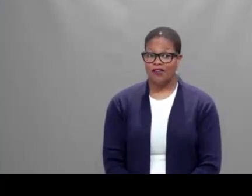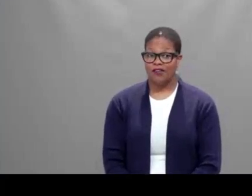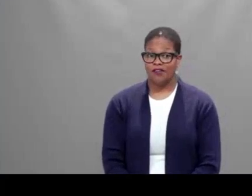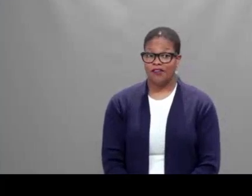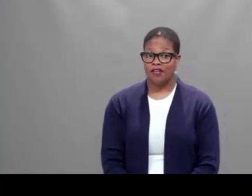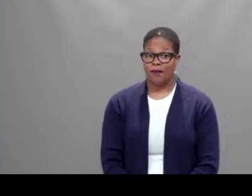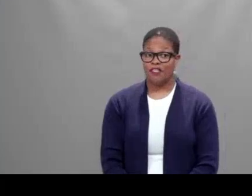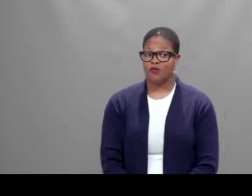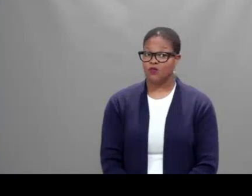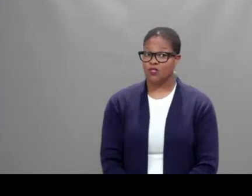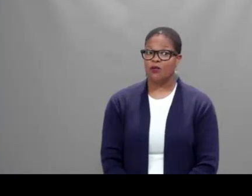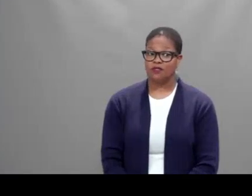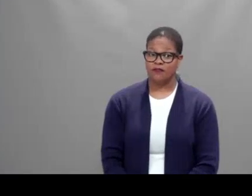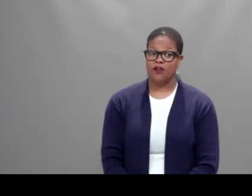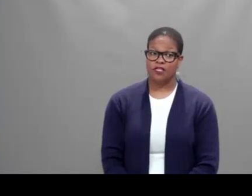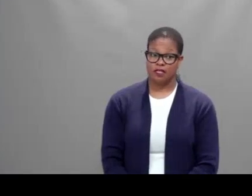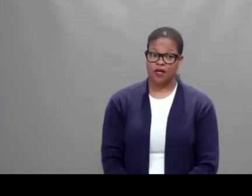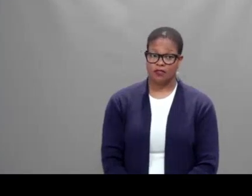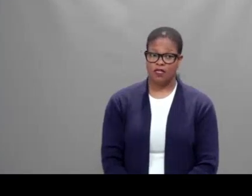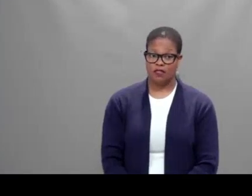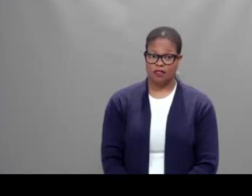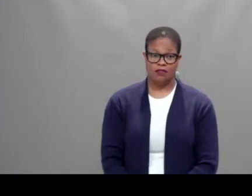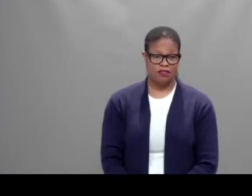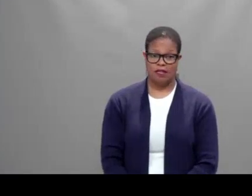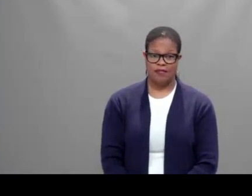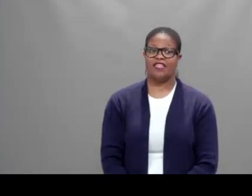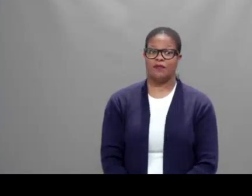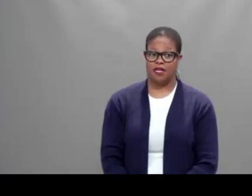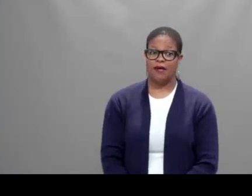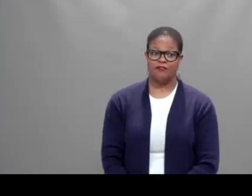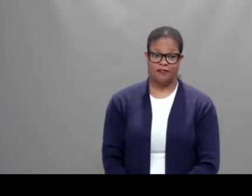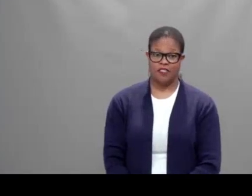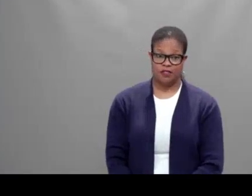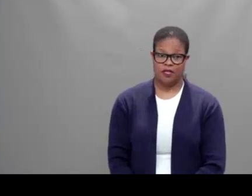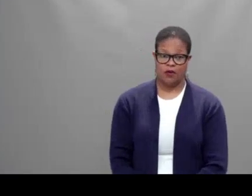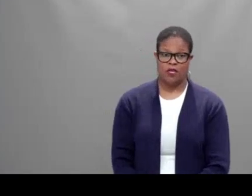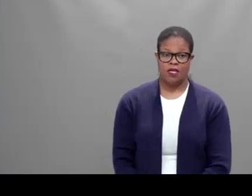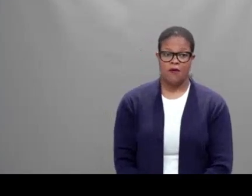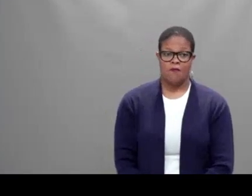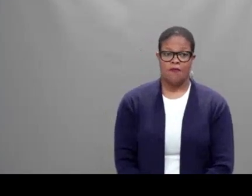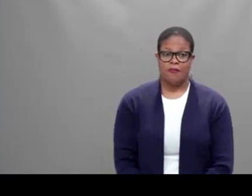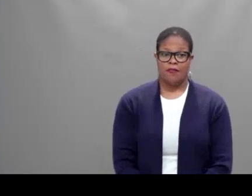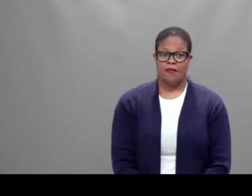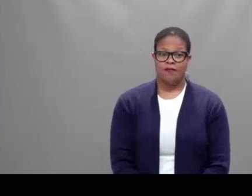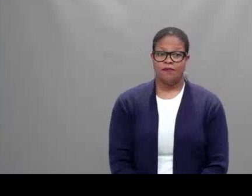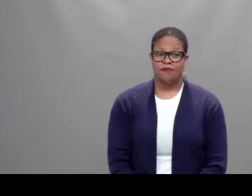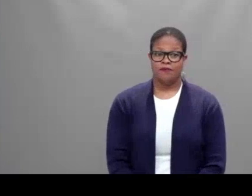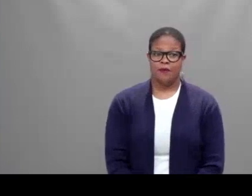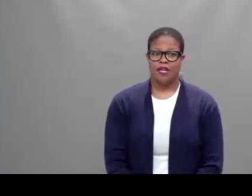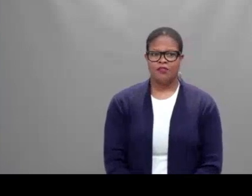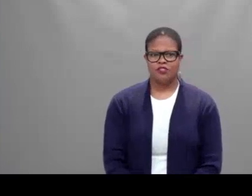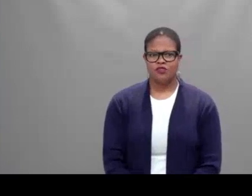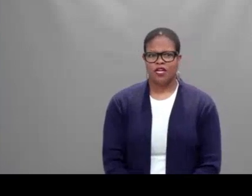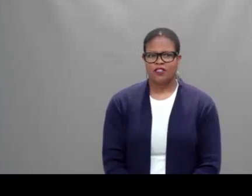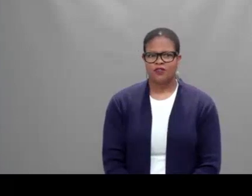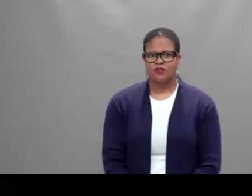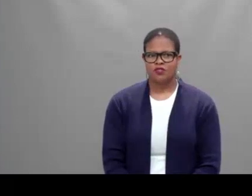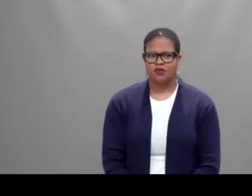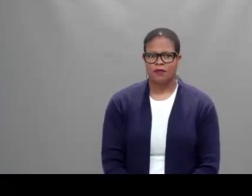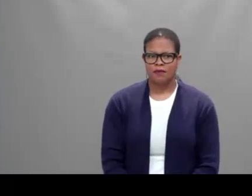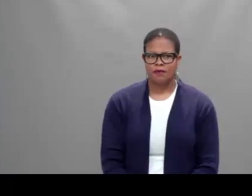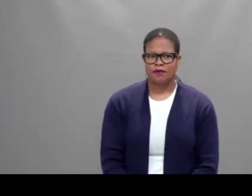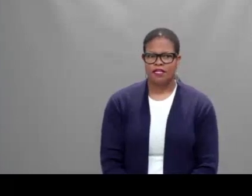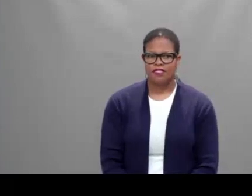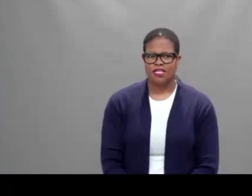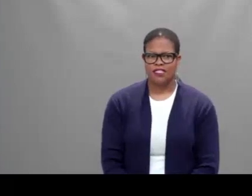I mean, this was when I was very young. It had to be about 50 years ago. But I'm just trying